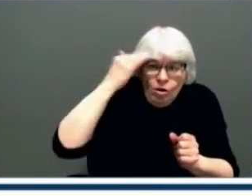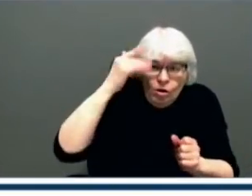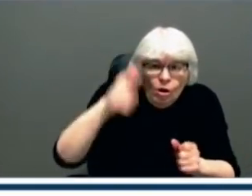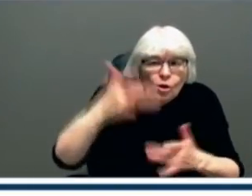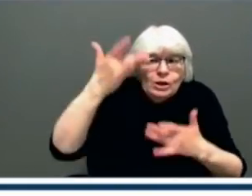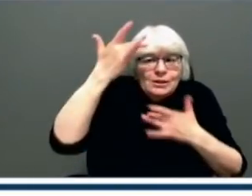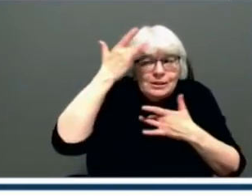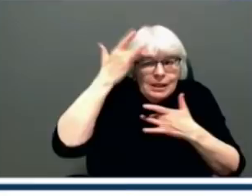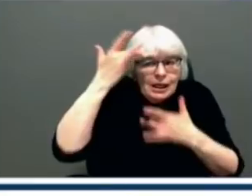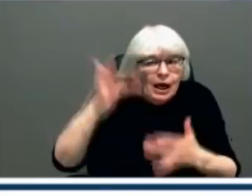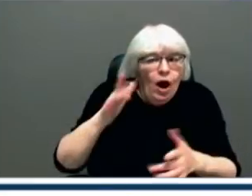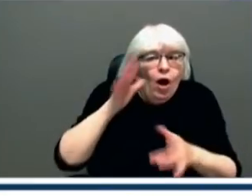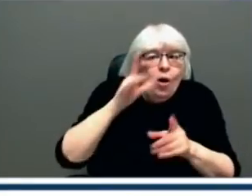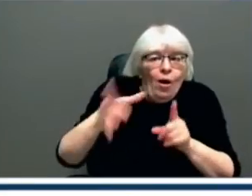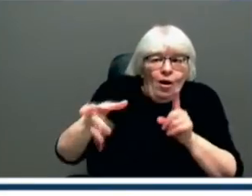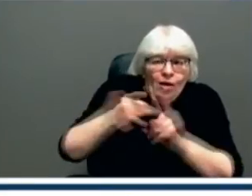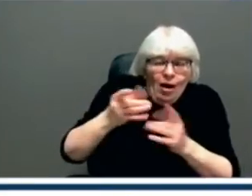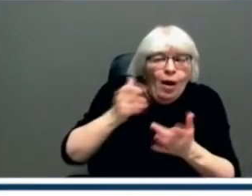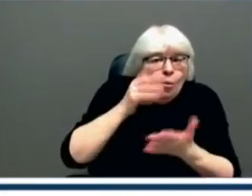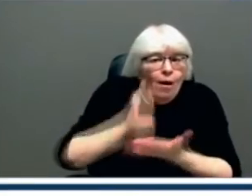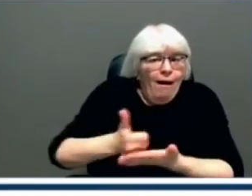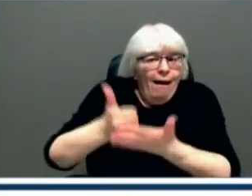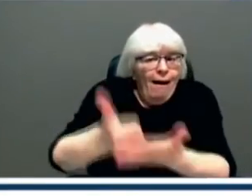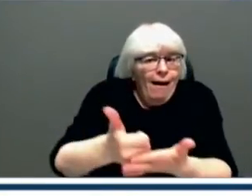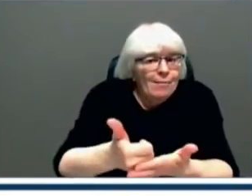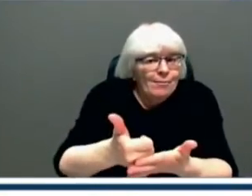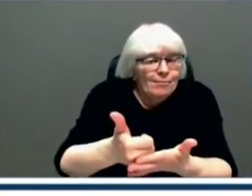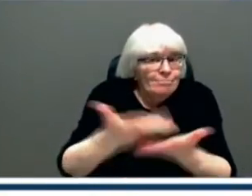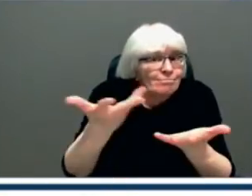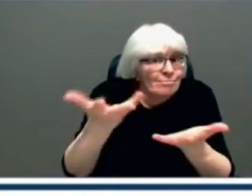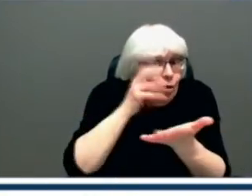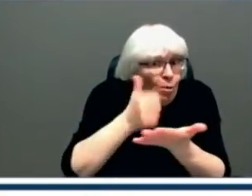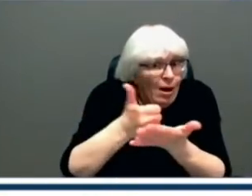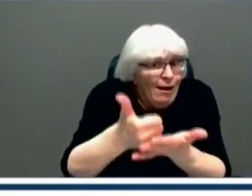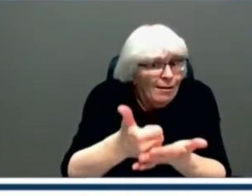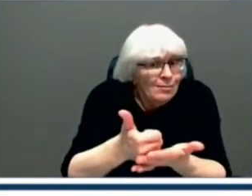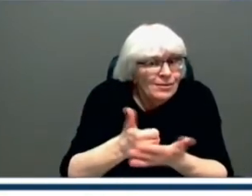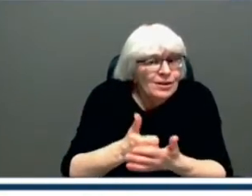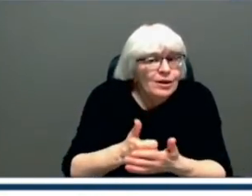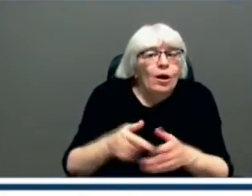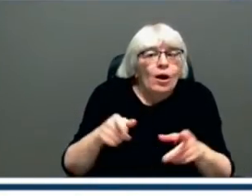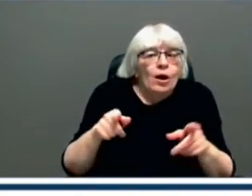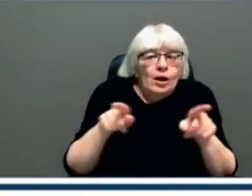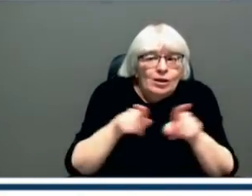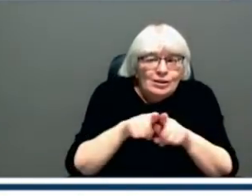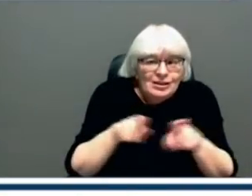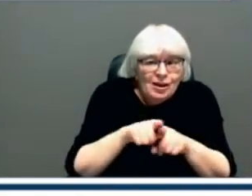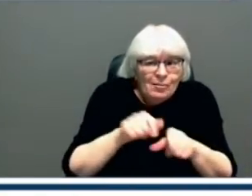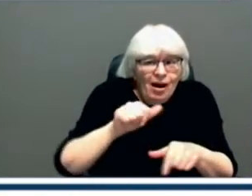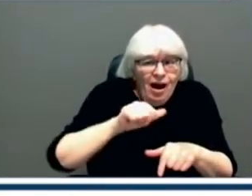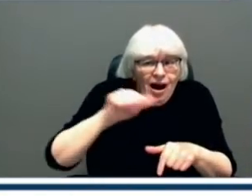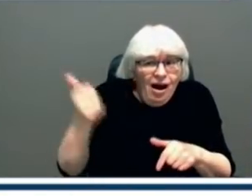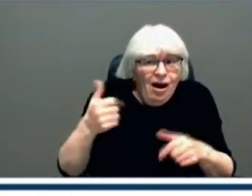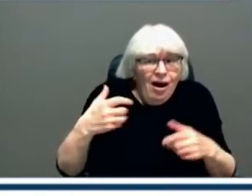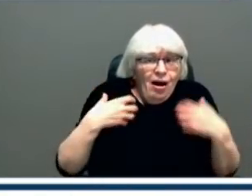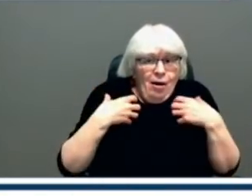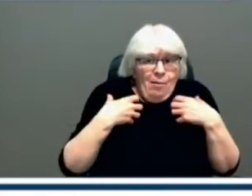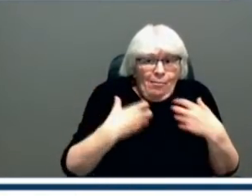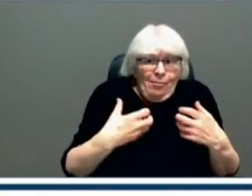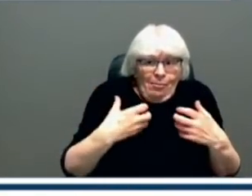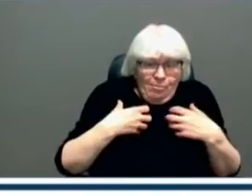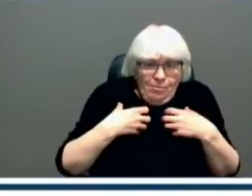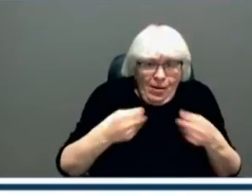early treatment, like Paxlovid. There are also now, they're not yet available, but Health Canada is in the process of assessing